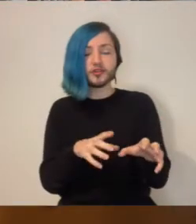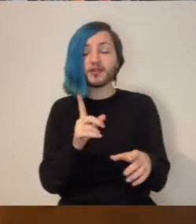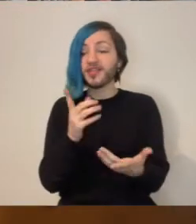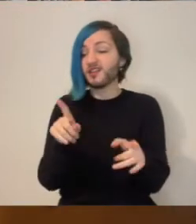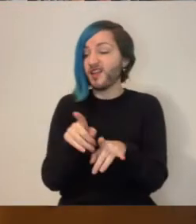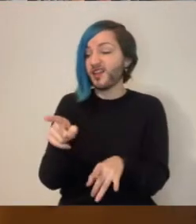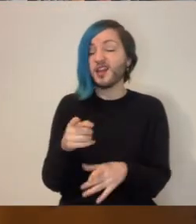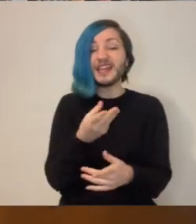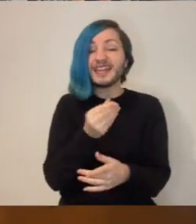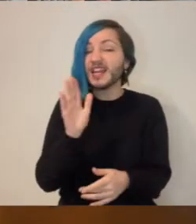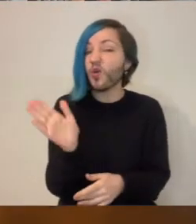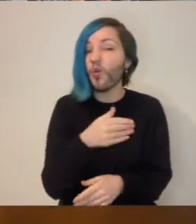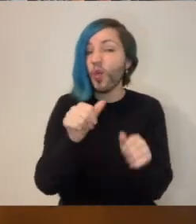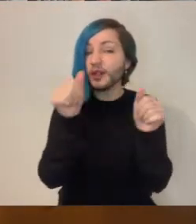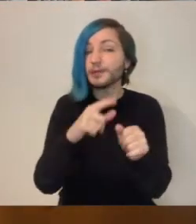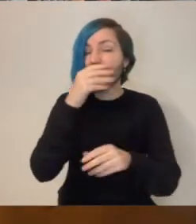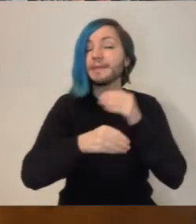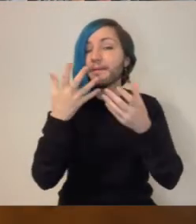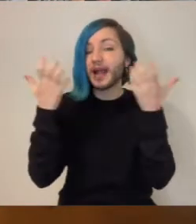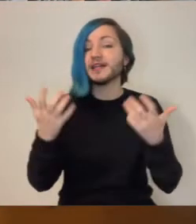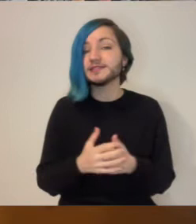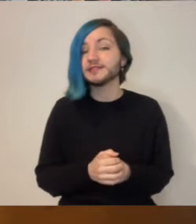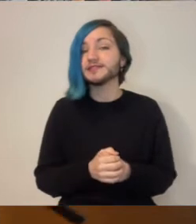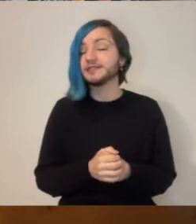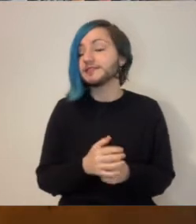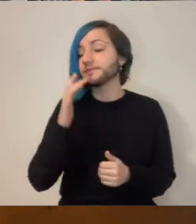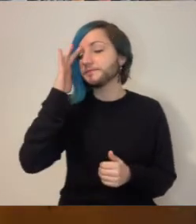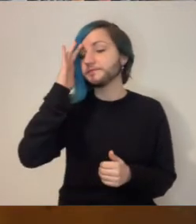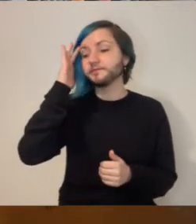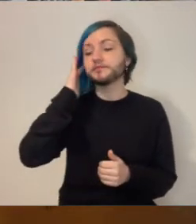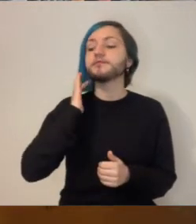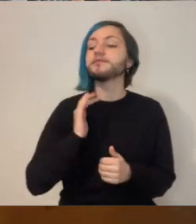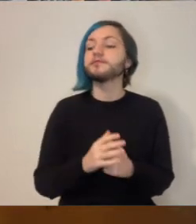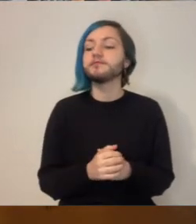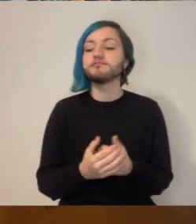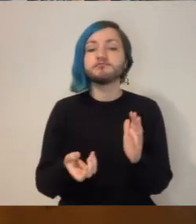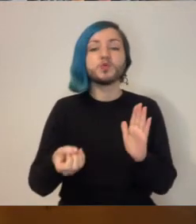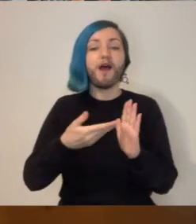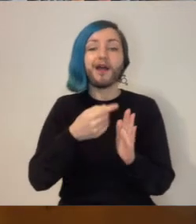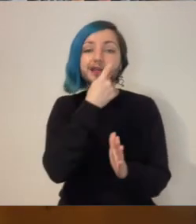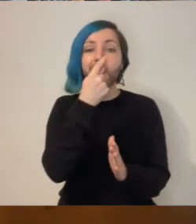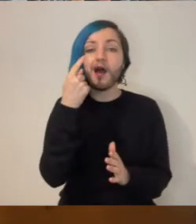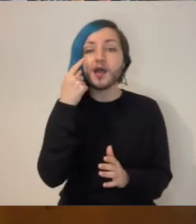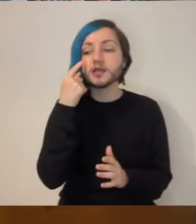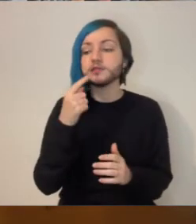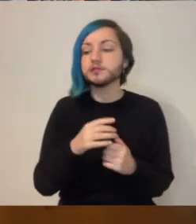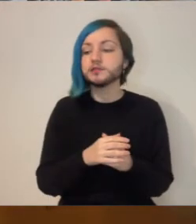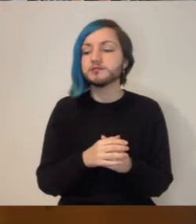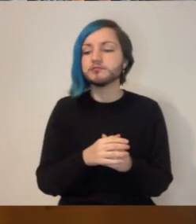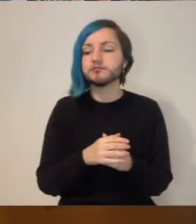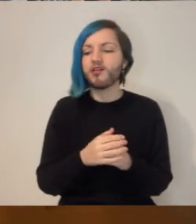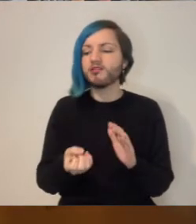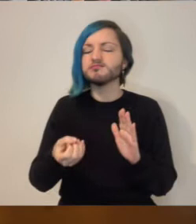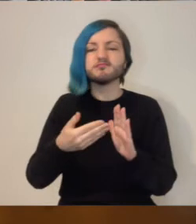to do, then as I've done here, most things can be turned into a cat by adding